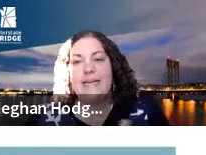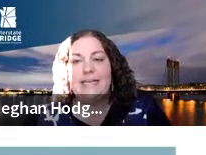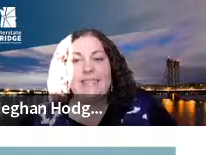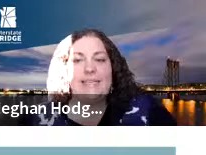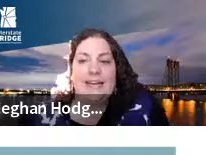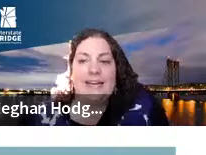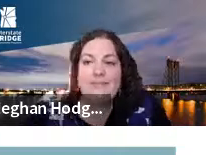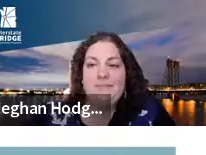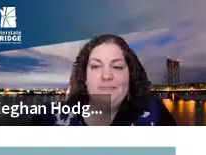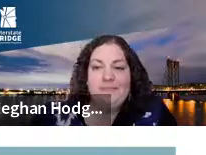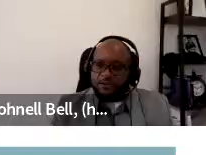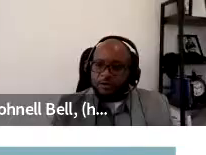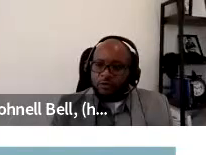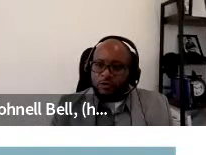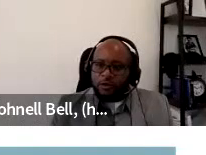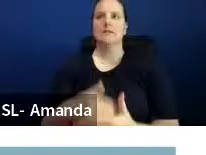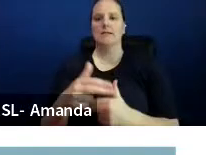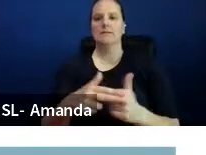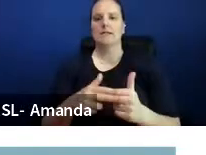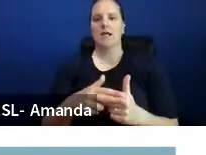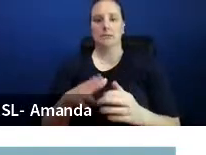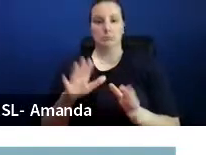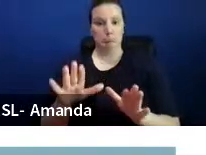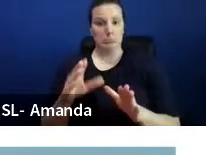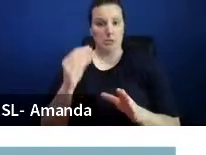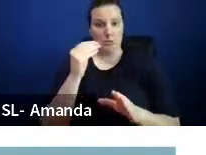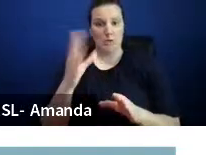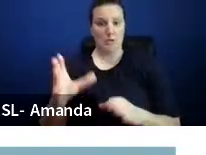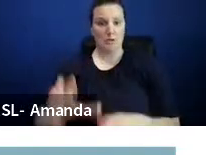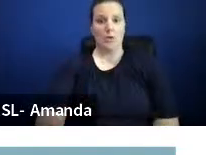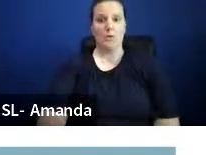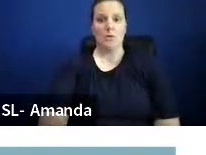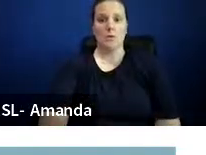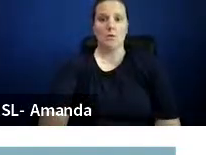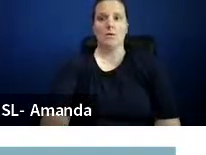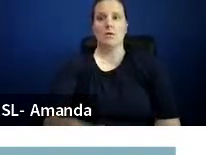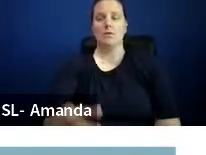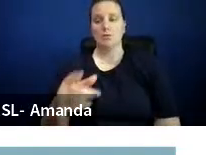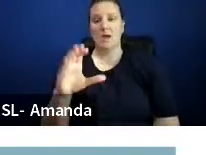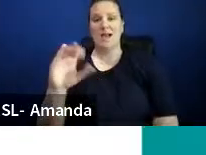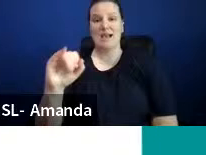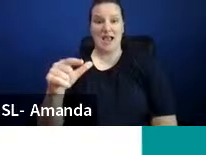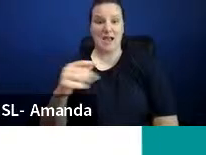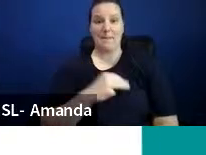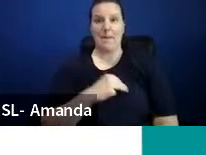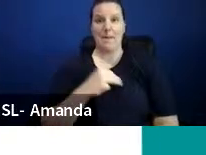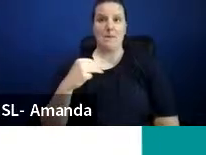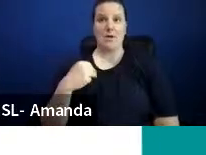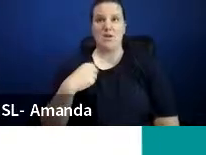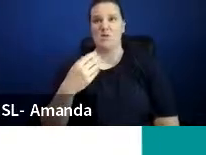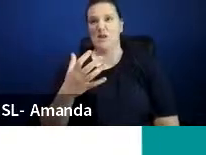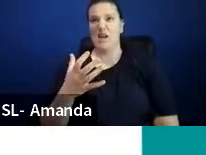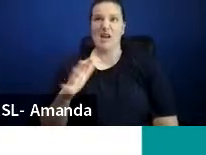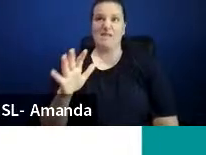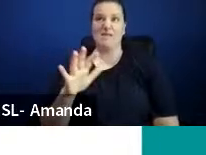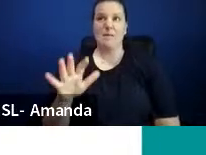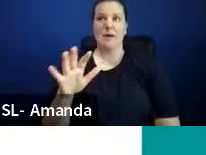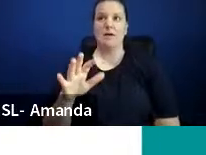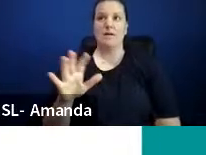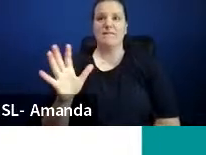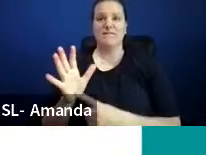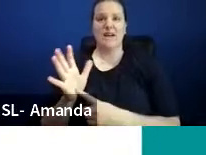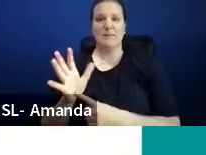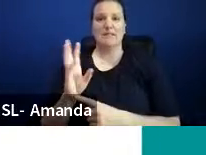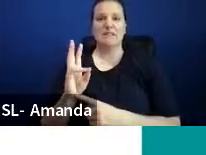All right, next slide. And just a real quick note to our CAG members. We have probably another 5 or